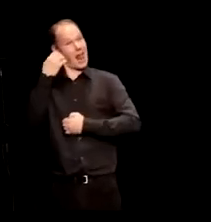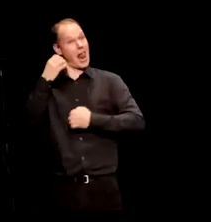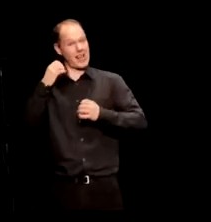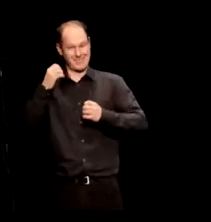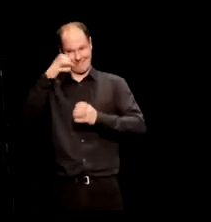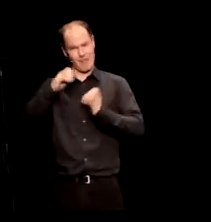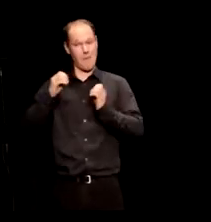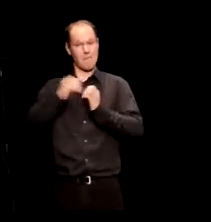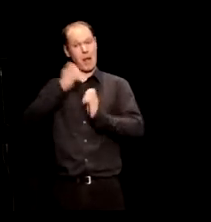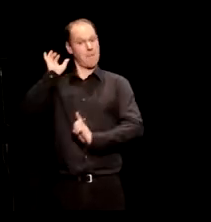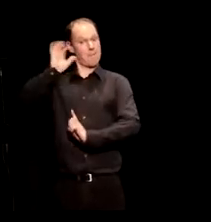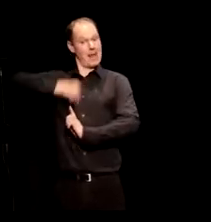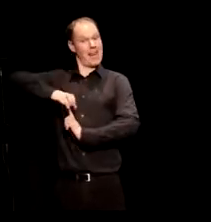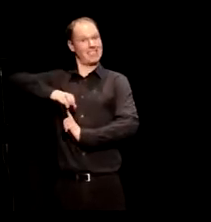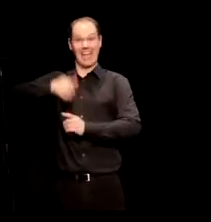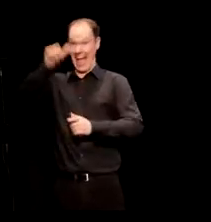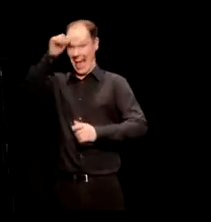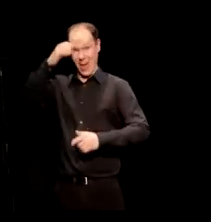know King Charles is in.